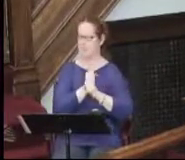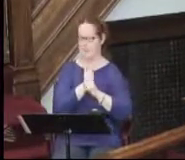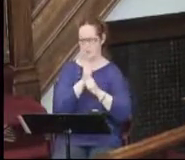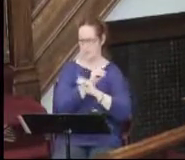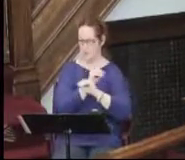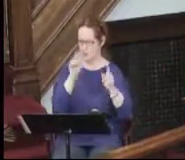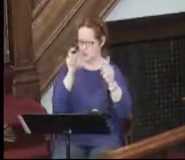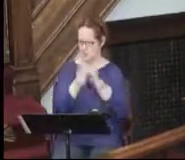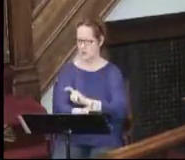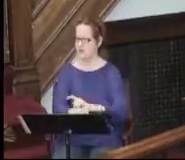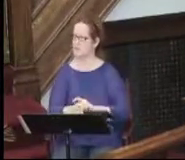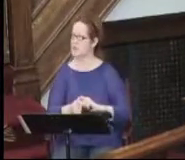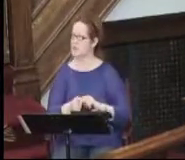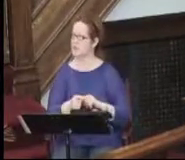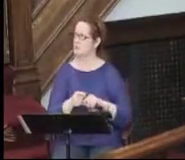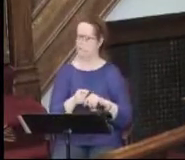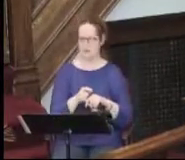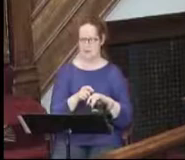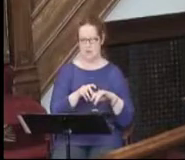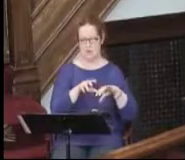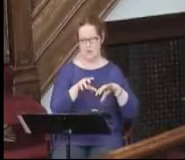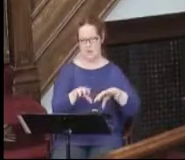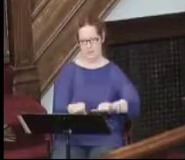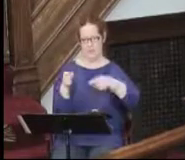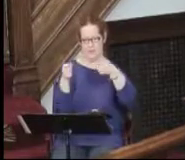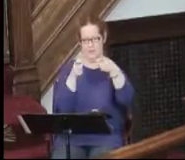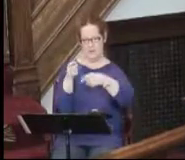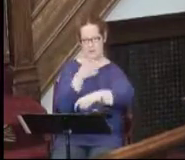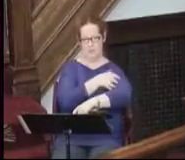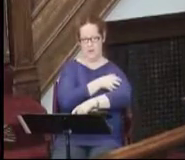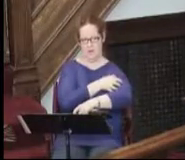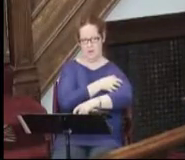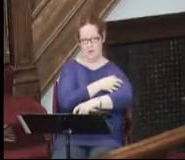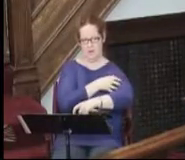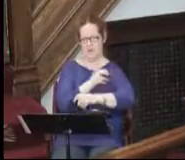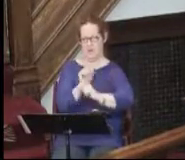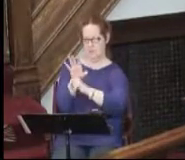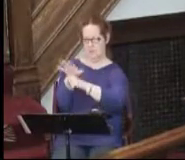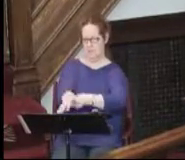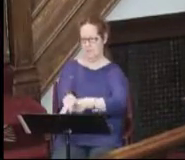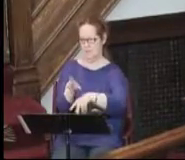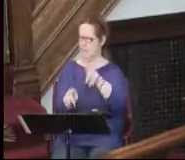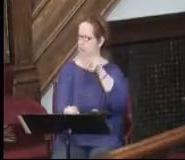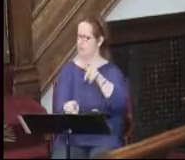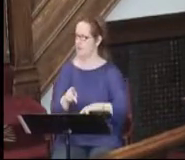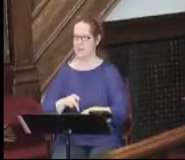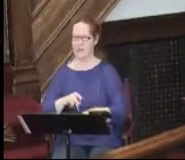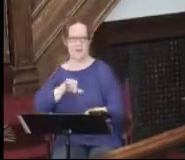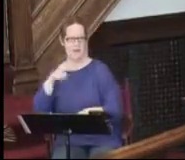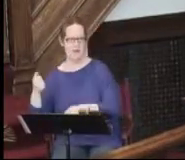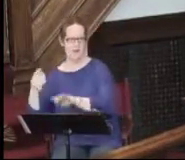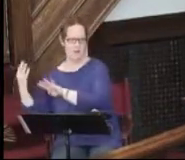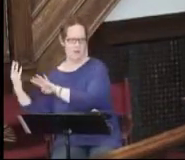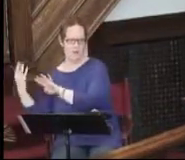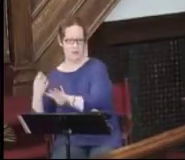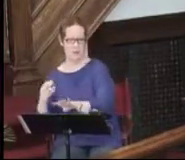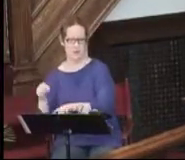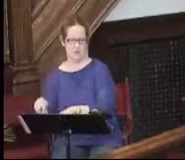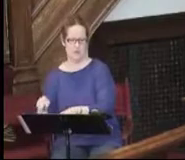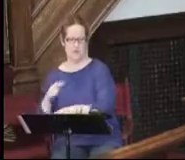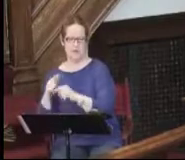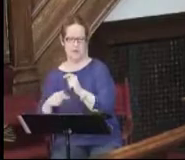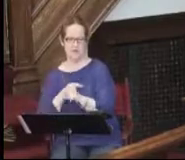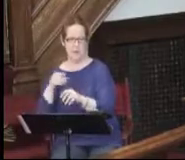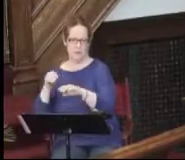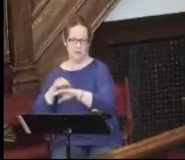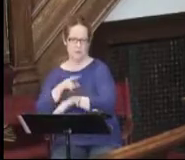change, of holding the power and keeping people in their place. And the second procession was about turning